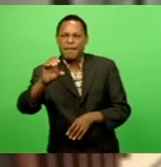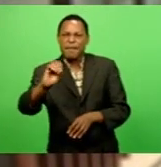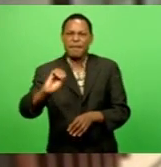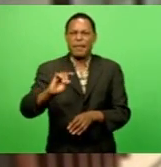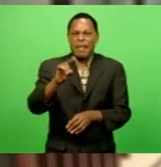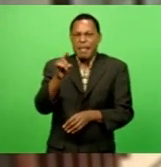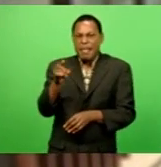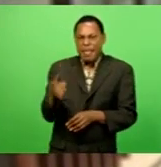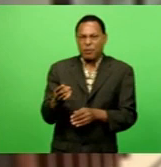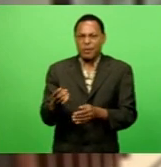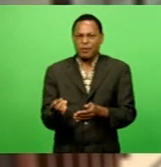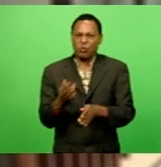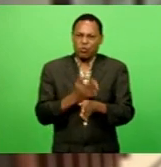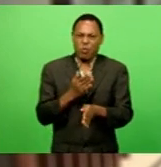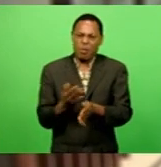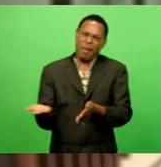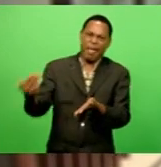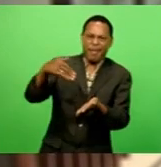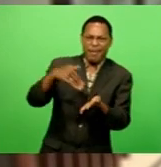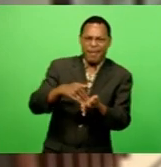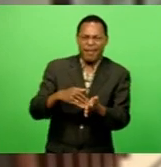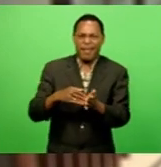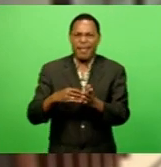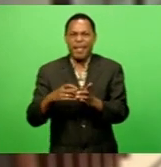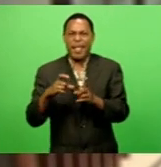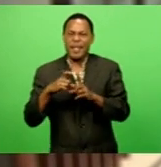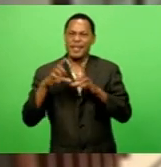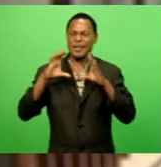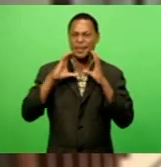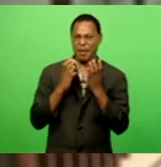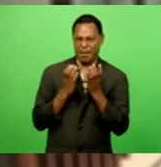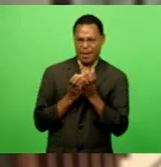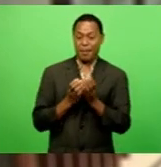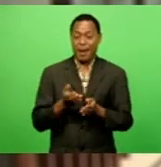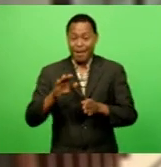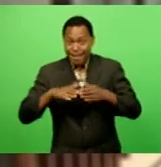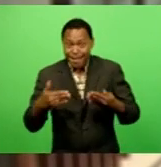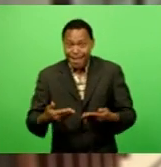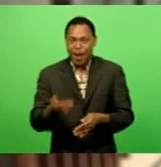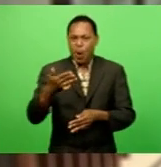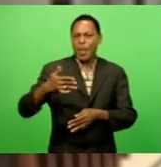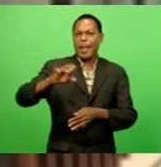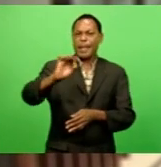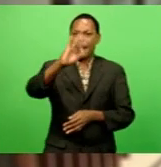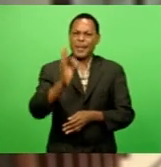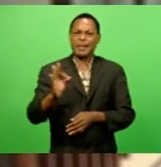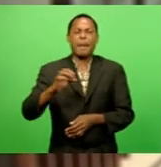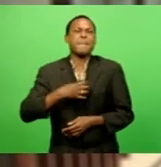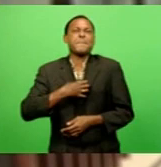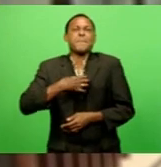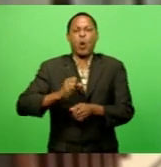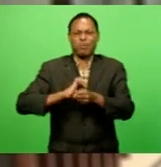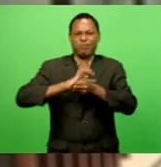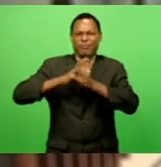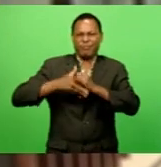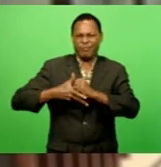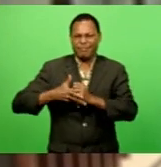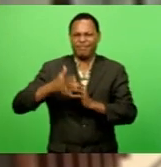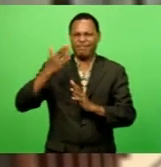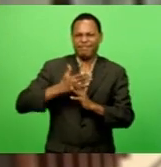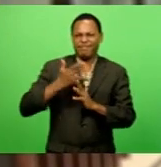added in December. The economy has now recovered more than 90% of the losses suffered during the coronavirus lockdowns last